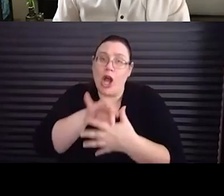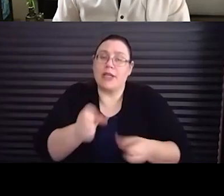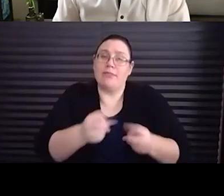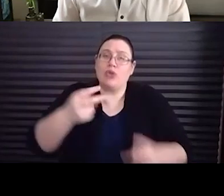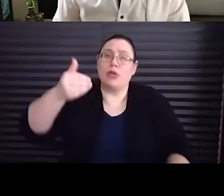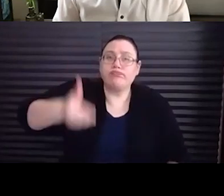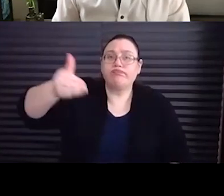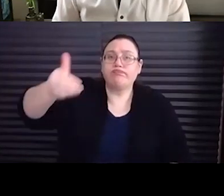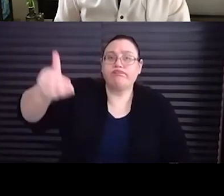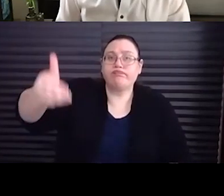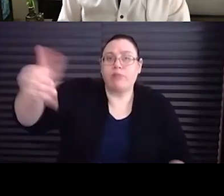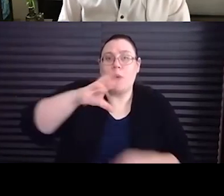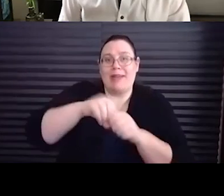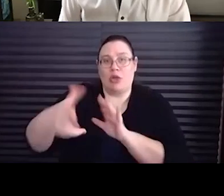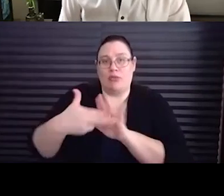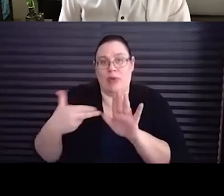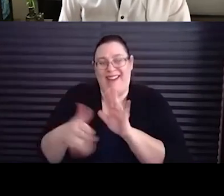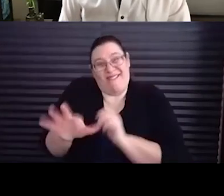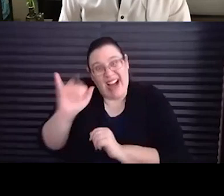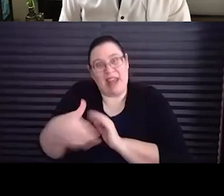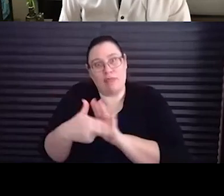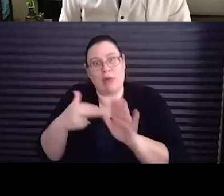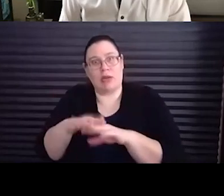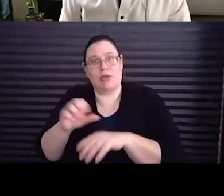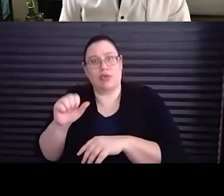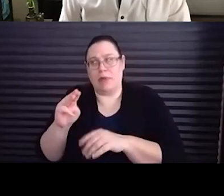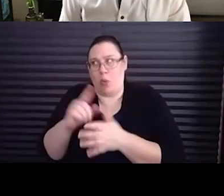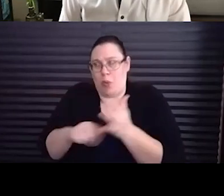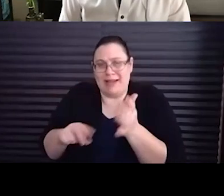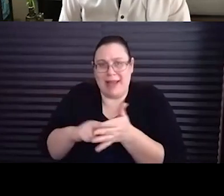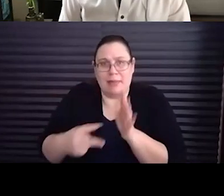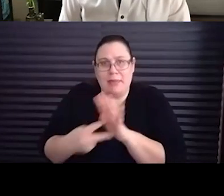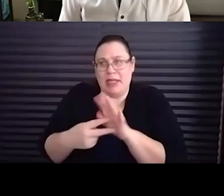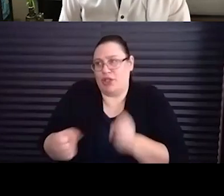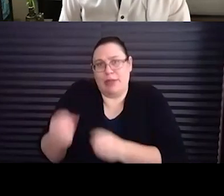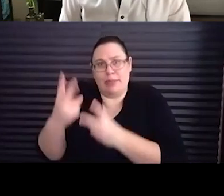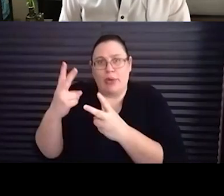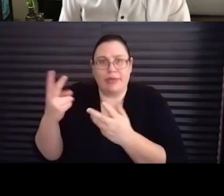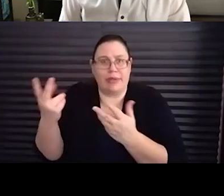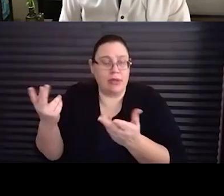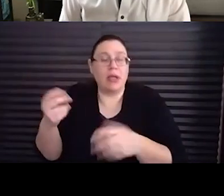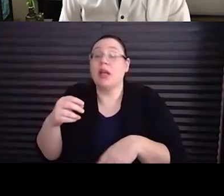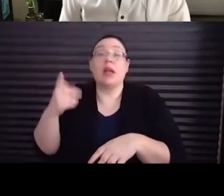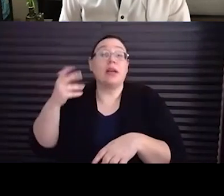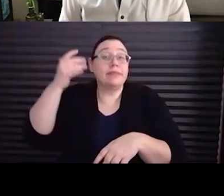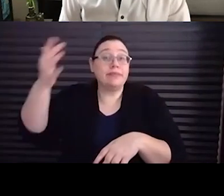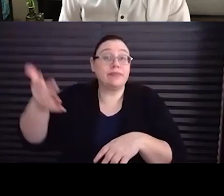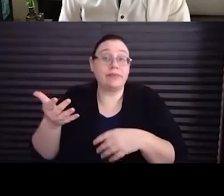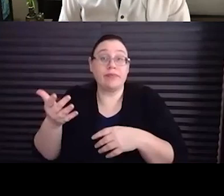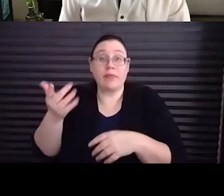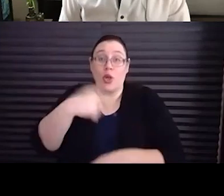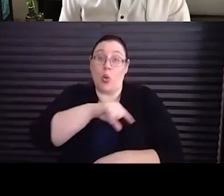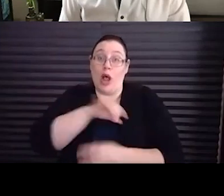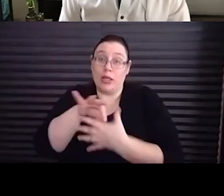your brand and defining that brand on social media. What does that actually mean? What are you posting about? And at the end of the day, quality